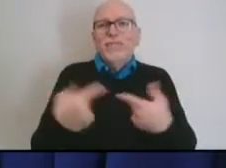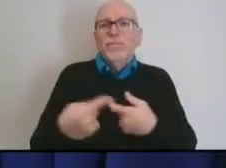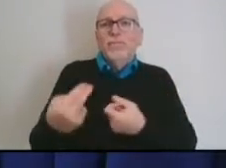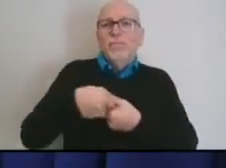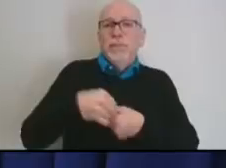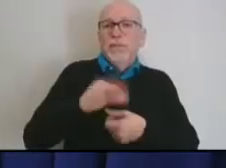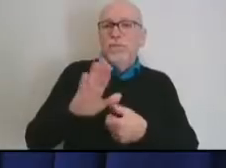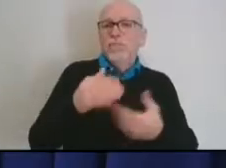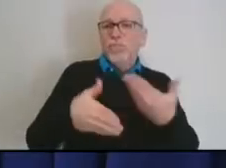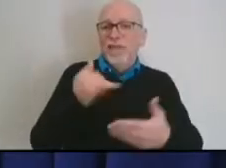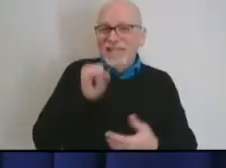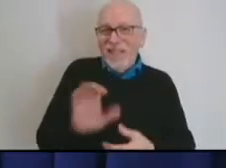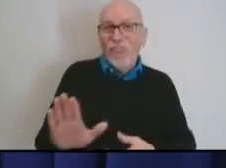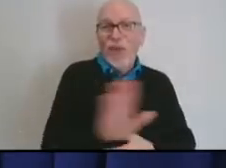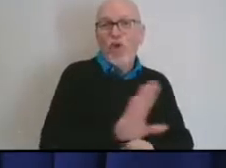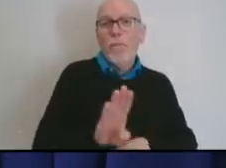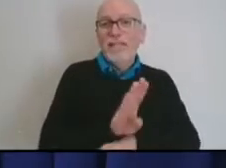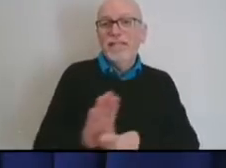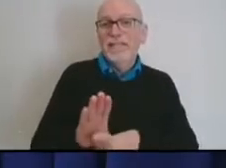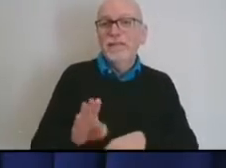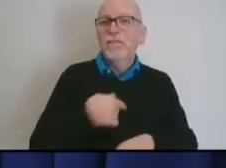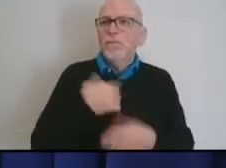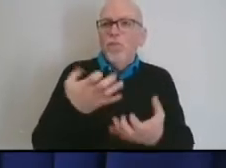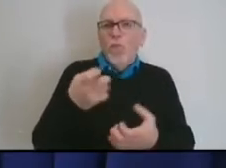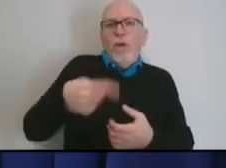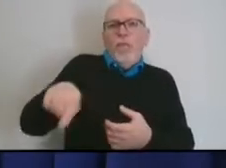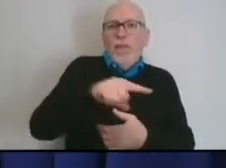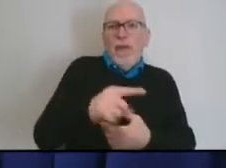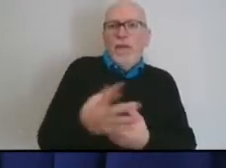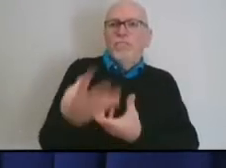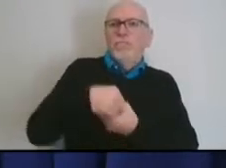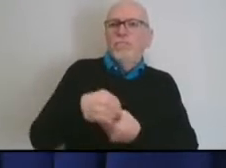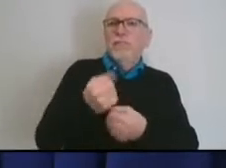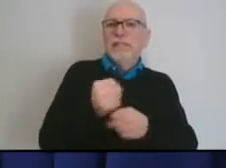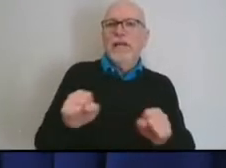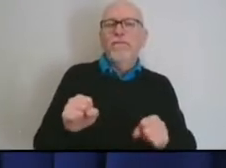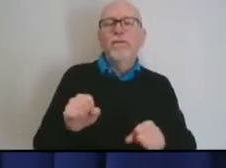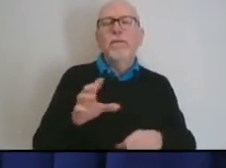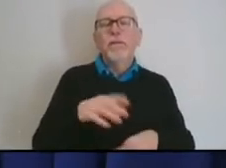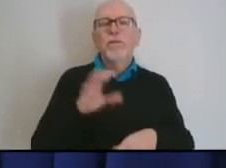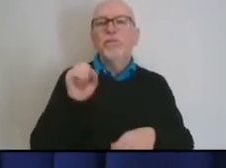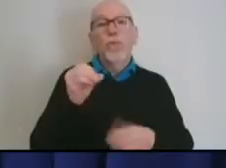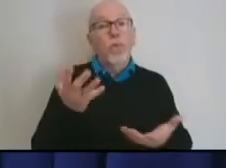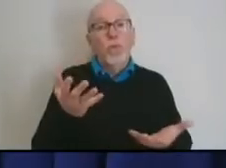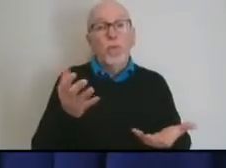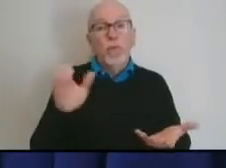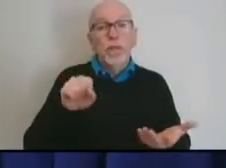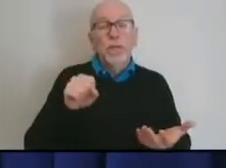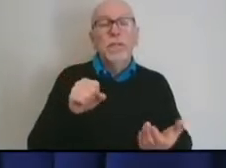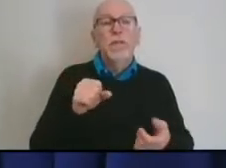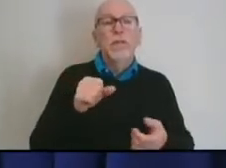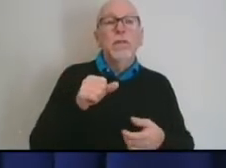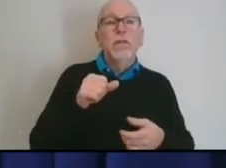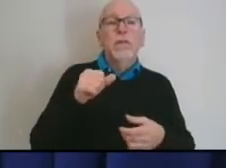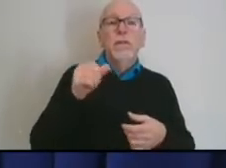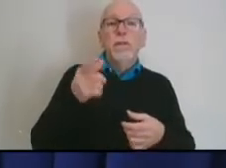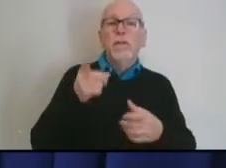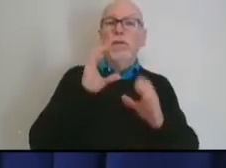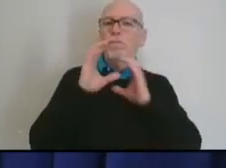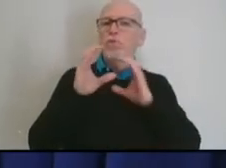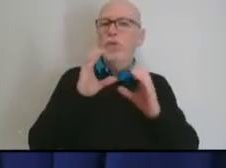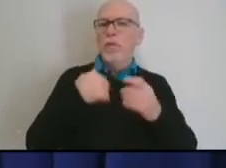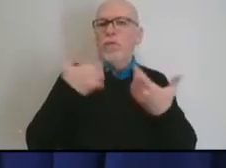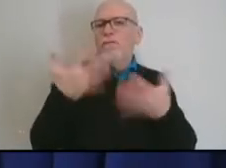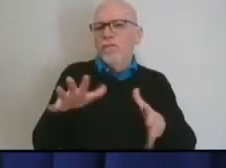their business, and we want them to obviously do it safely. And so, yes, we have communicated to